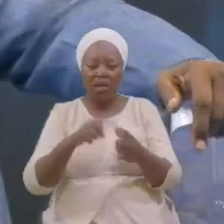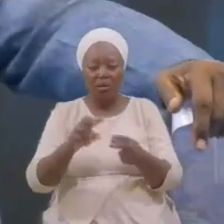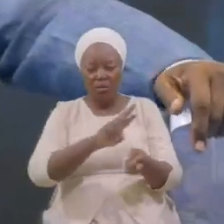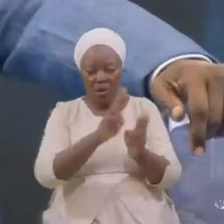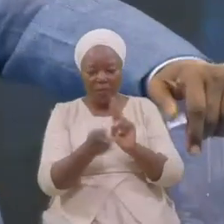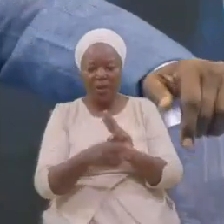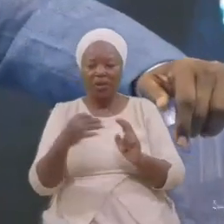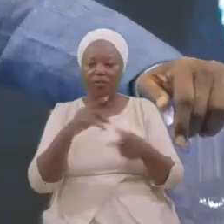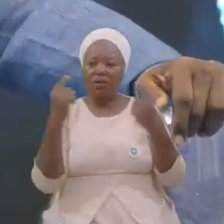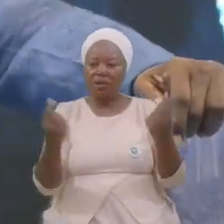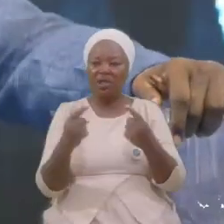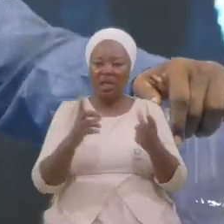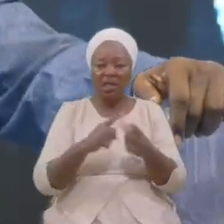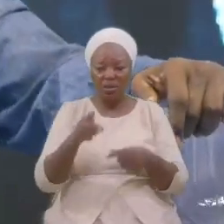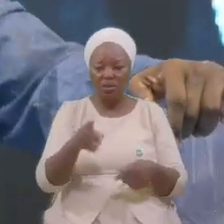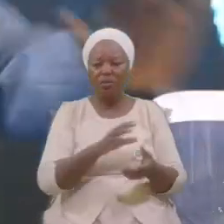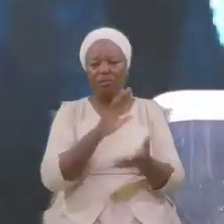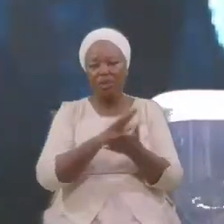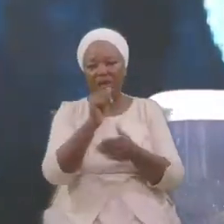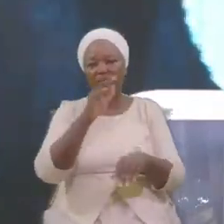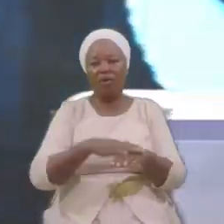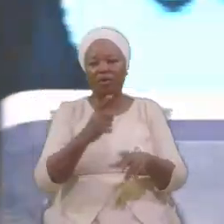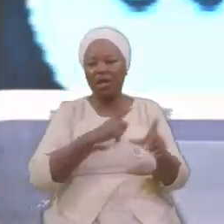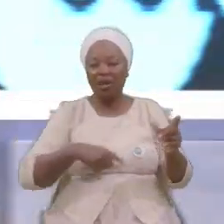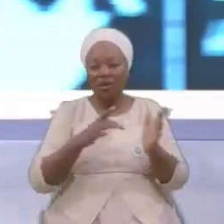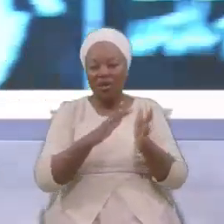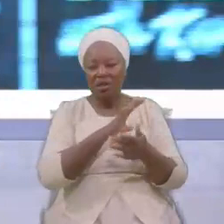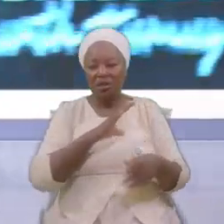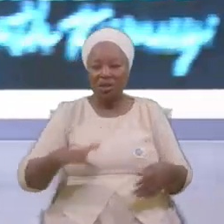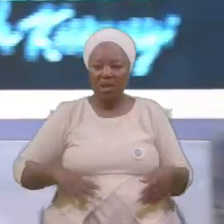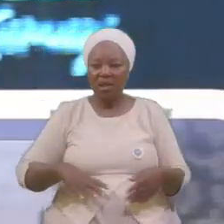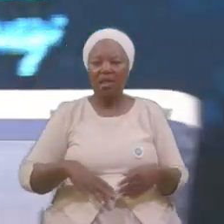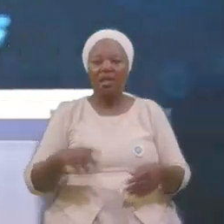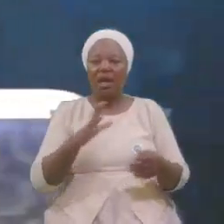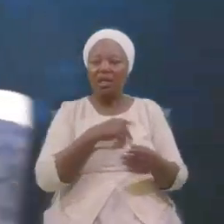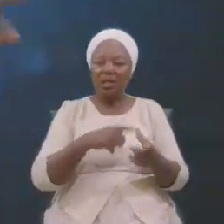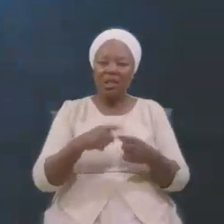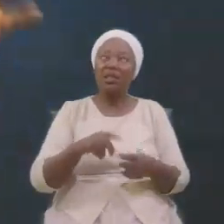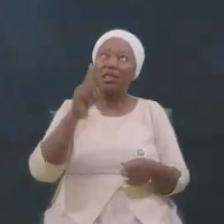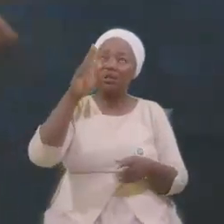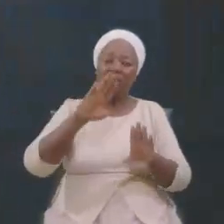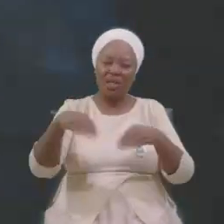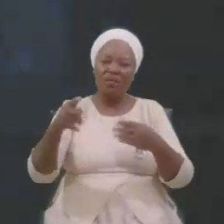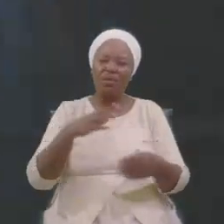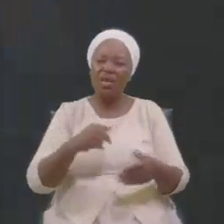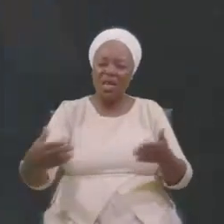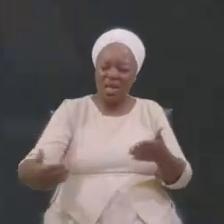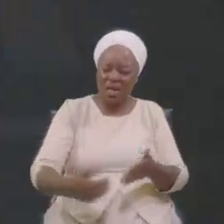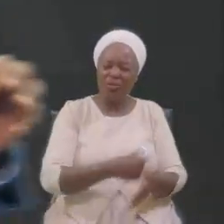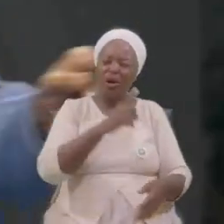sin and you believe on the Lord Jesus Christ. He will give you a very